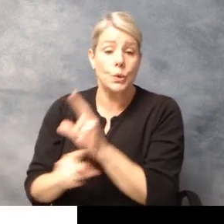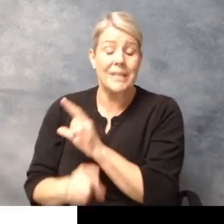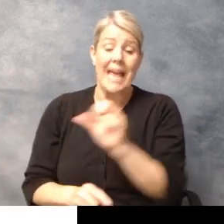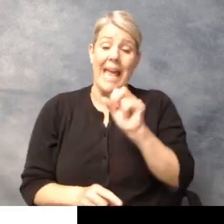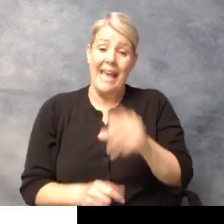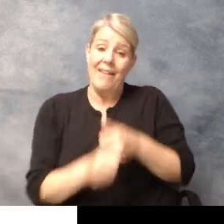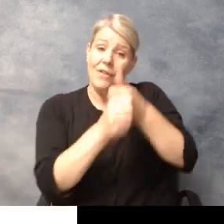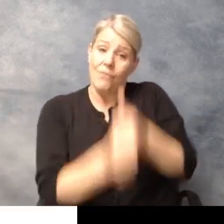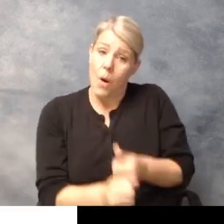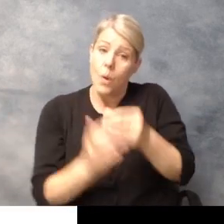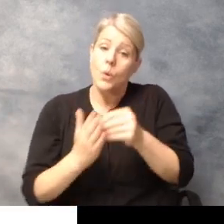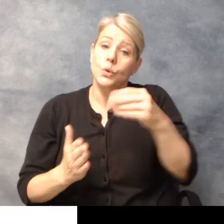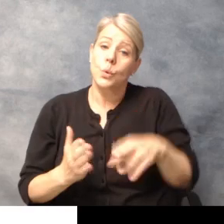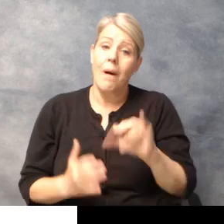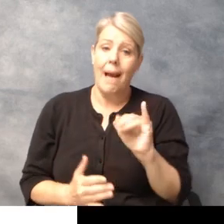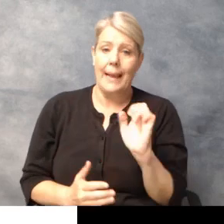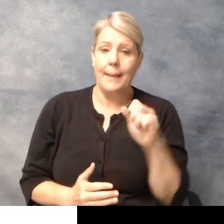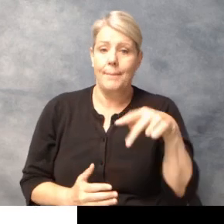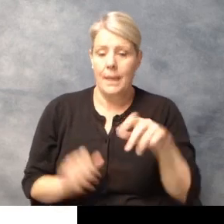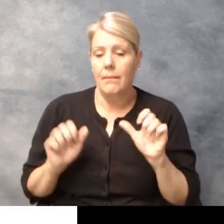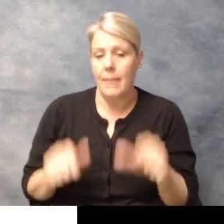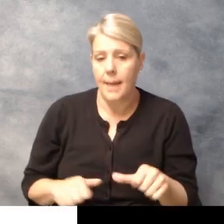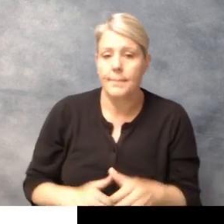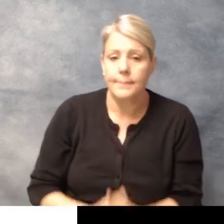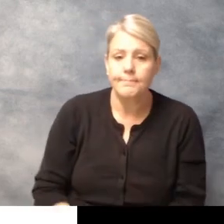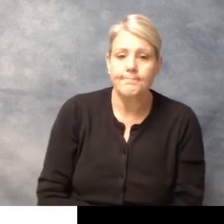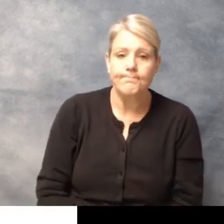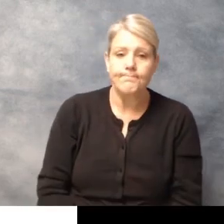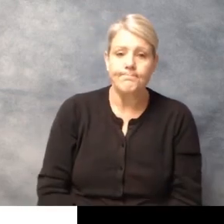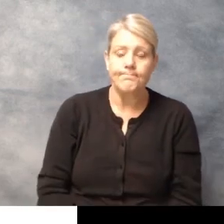indicated on the student's IEP.